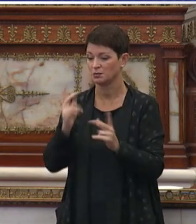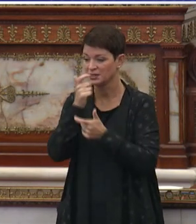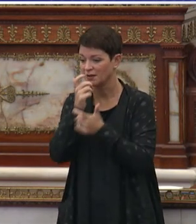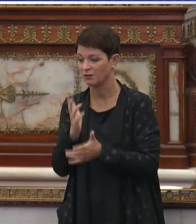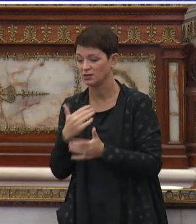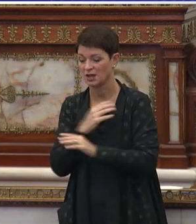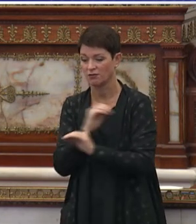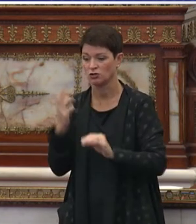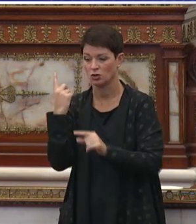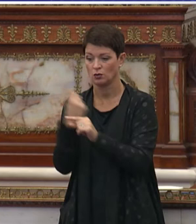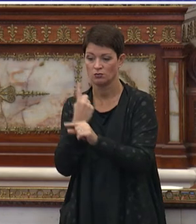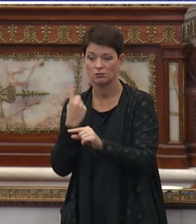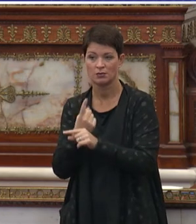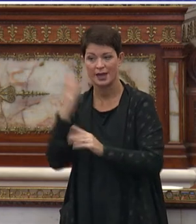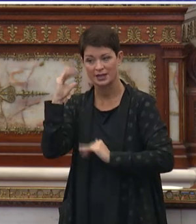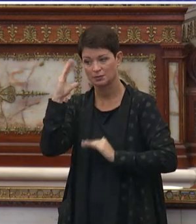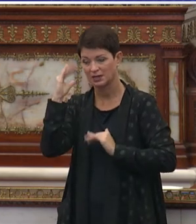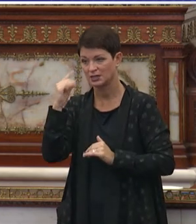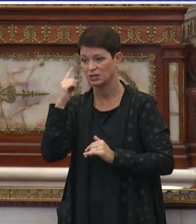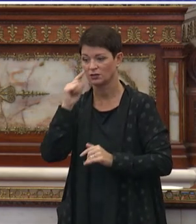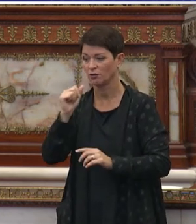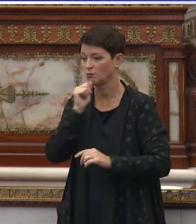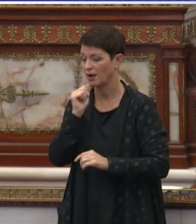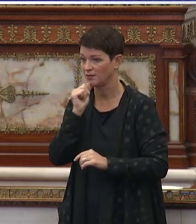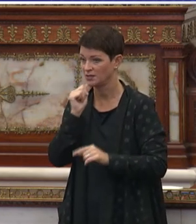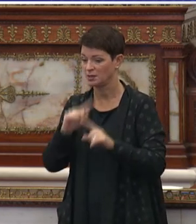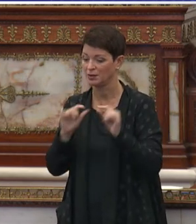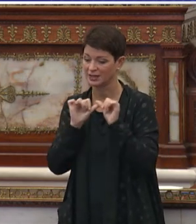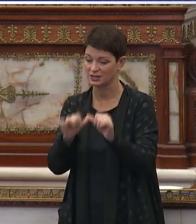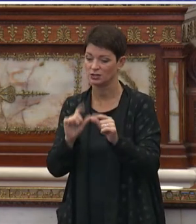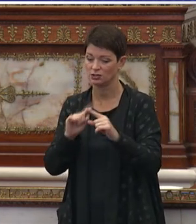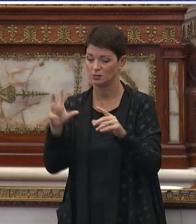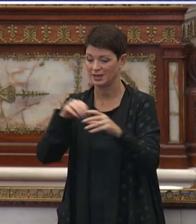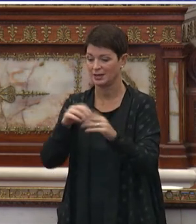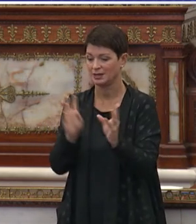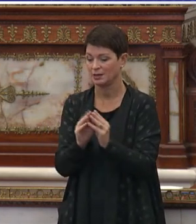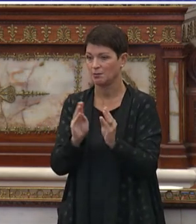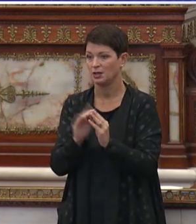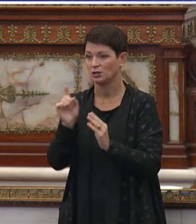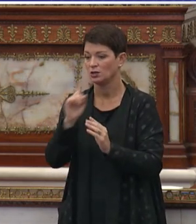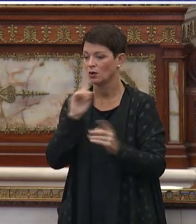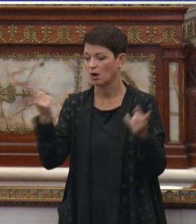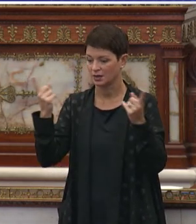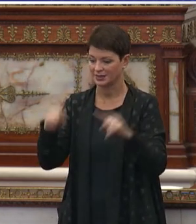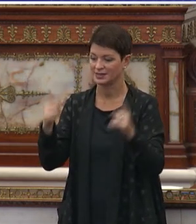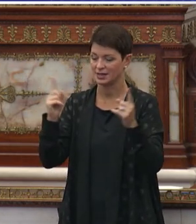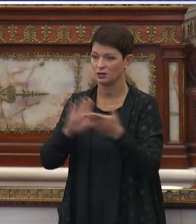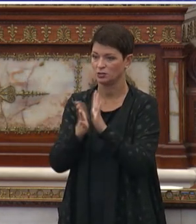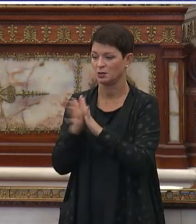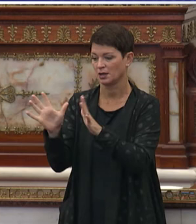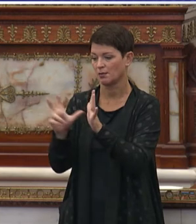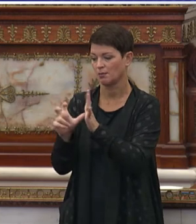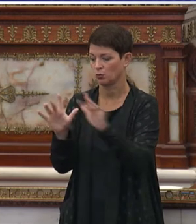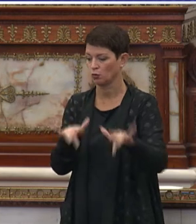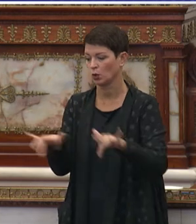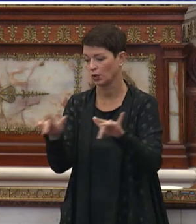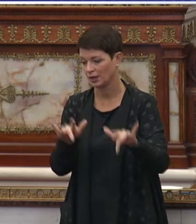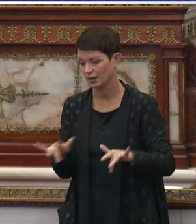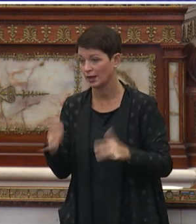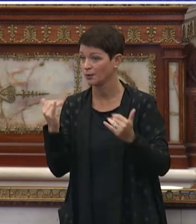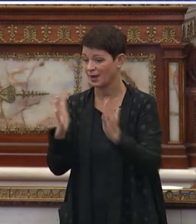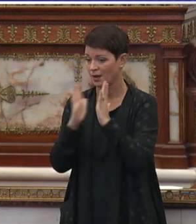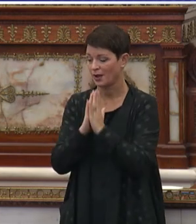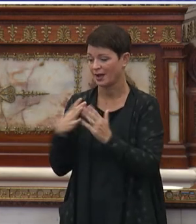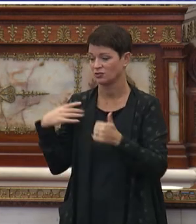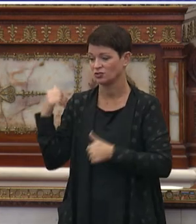have no reasonable expectation of privacy. So by continuing to be in the meeting, you are consenting to being recorded. I will now ask the